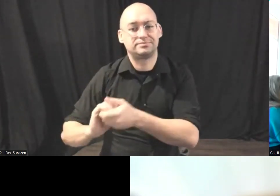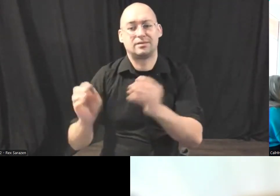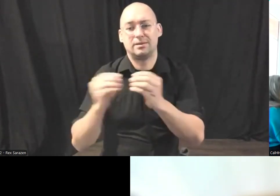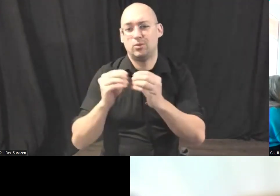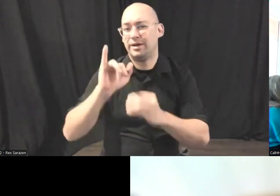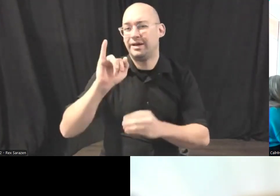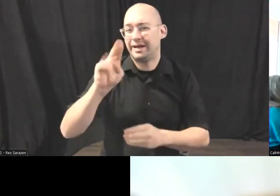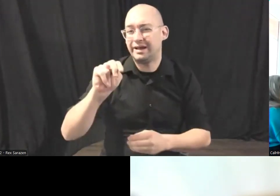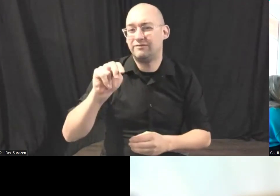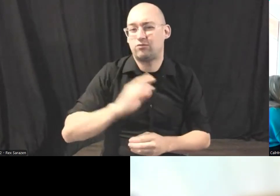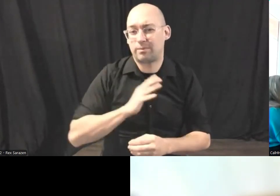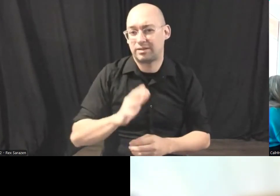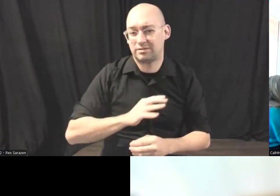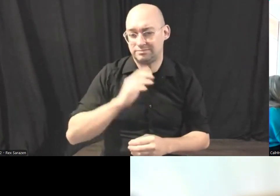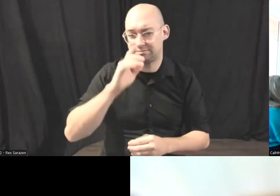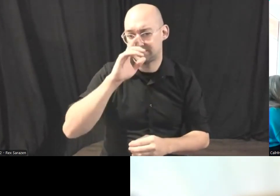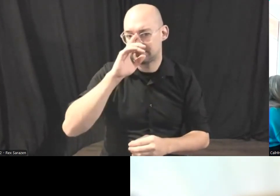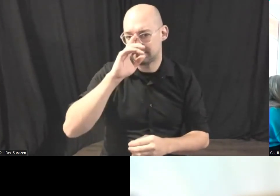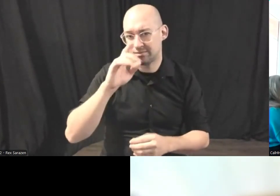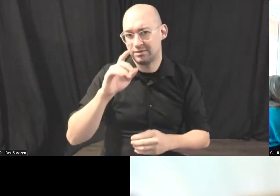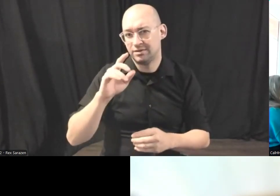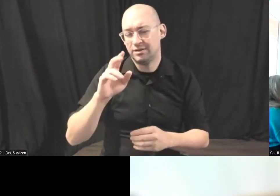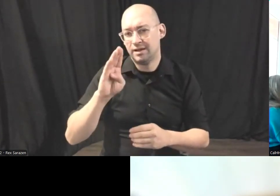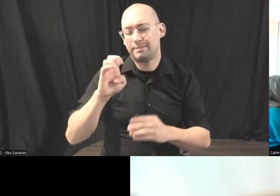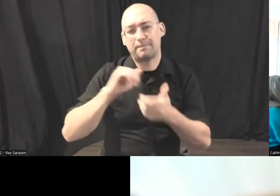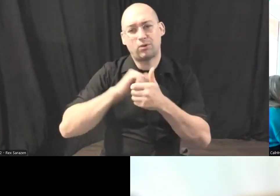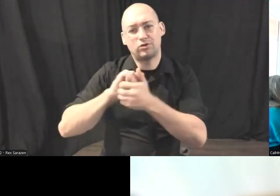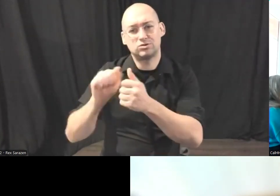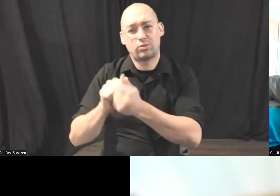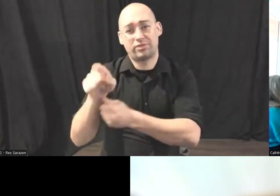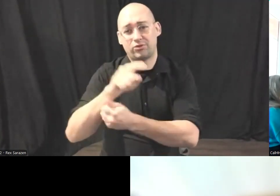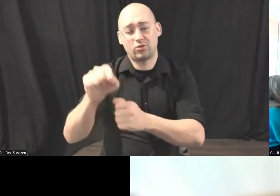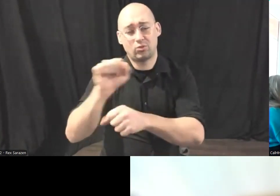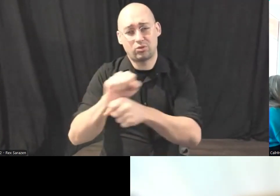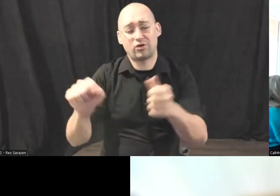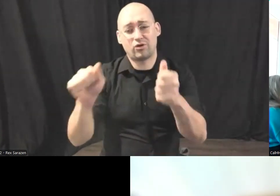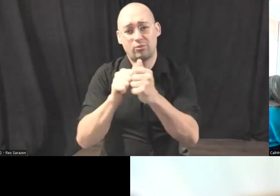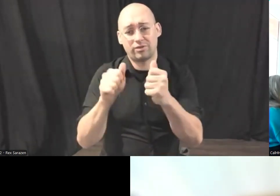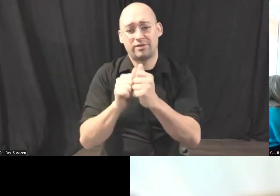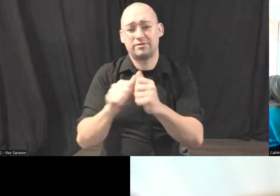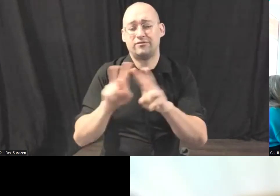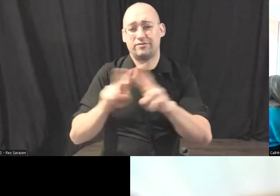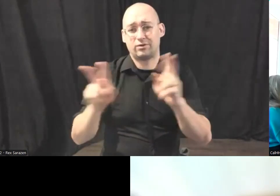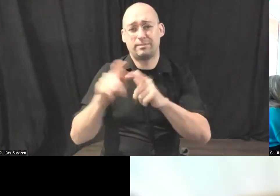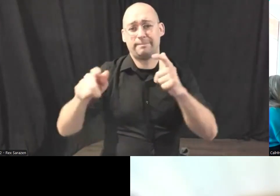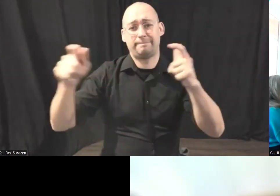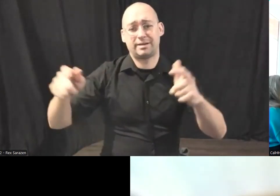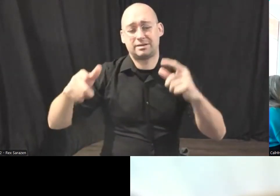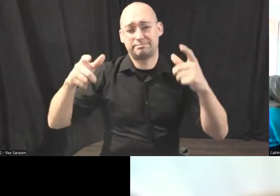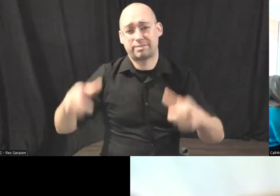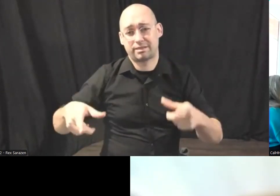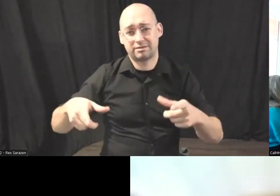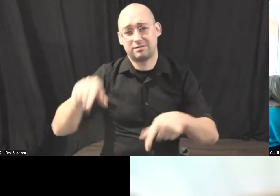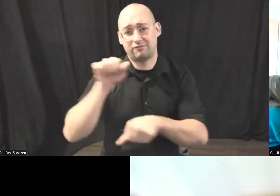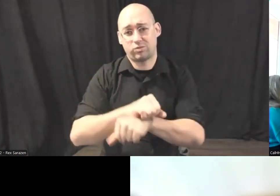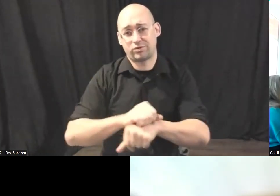informally and sort of be thought partners with you as you're working on the very big plate of work that you all have.